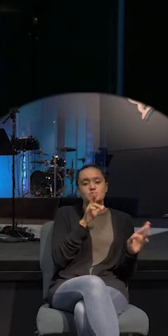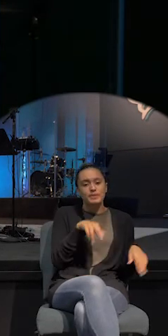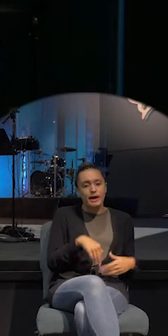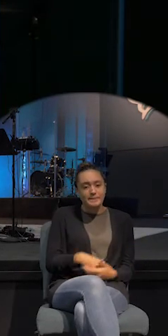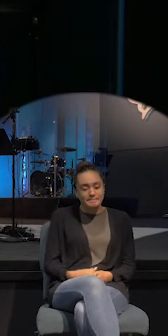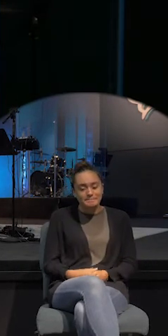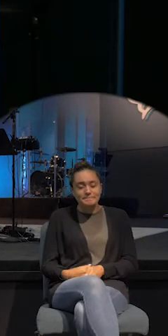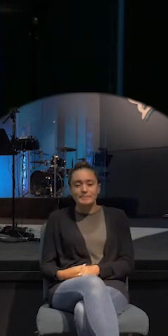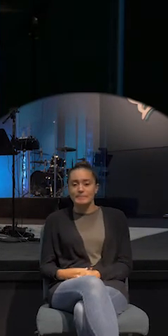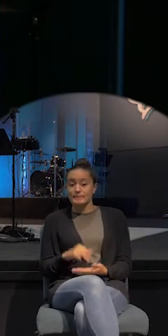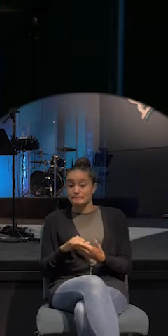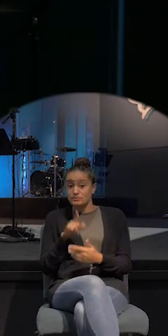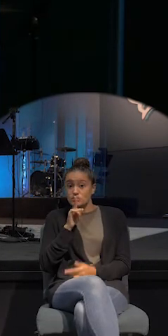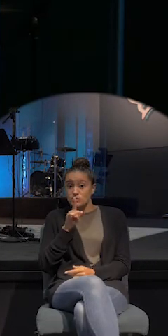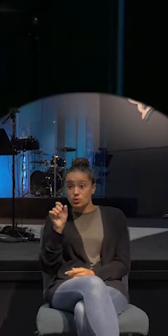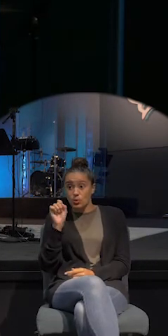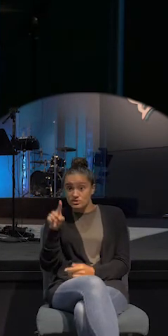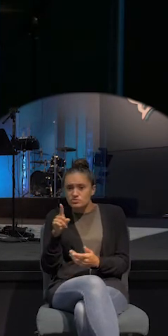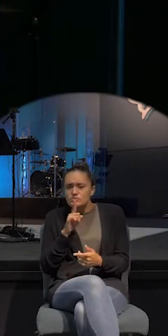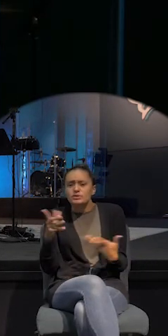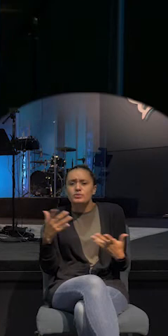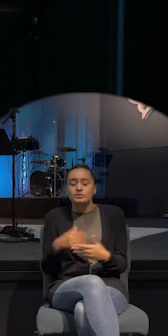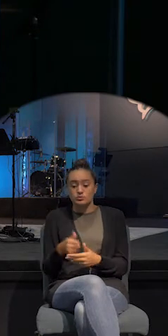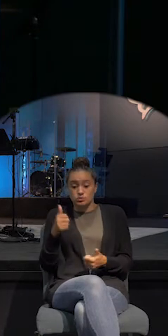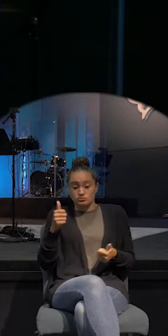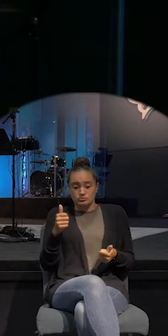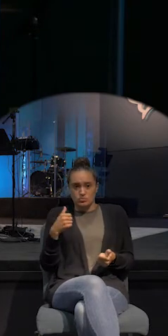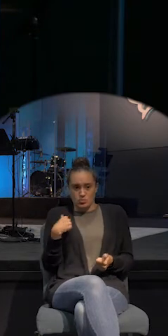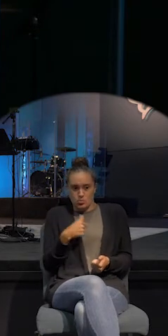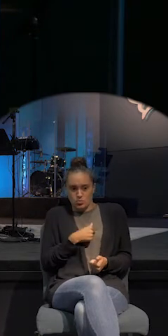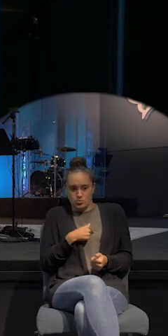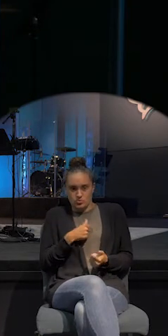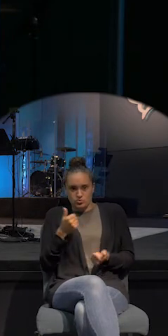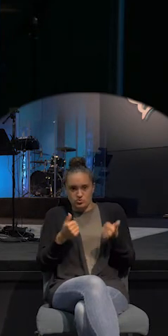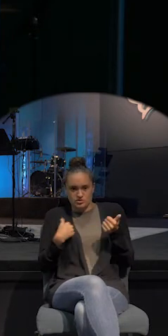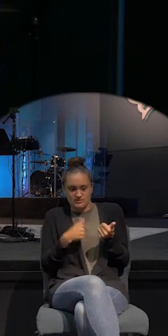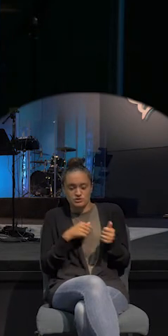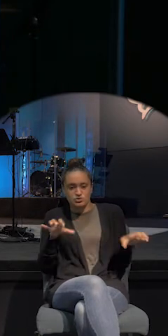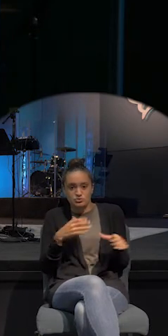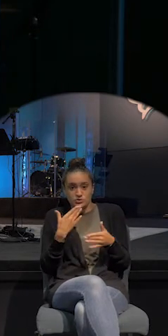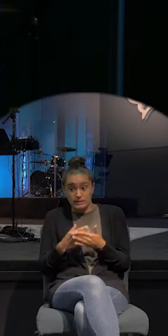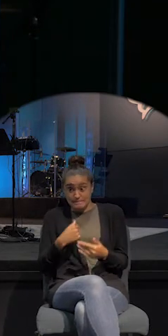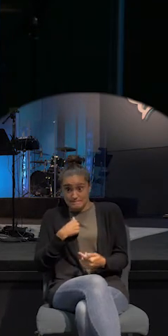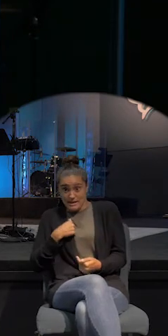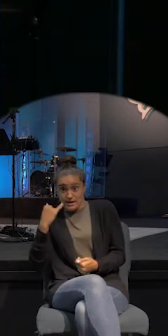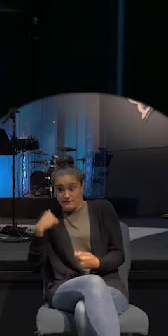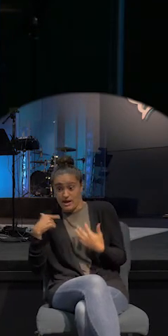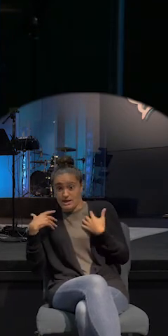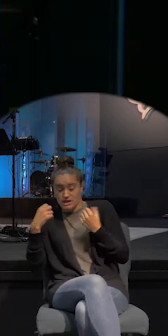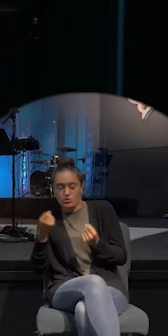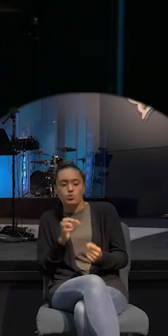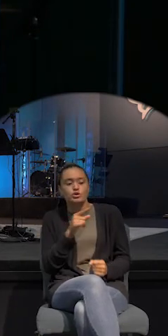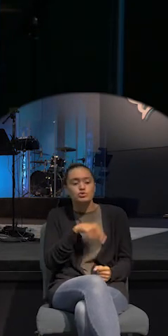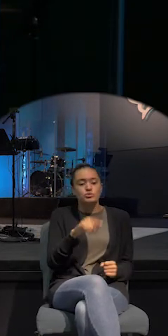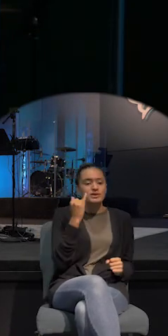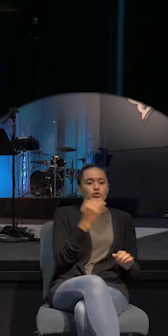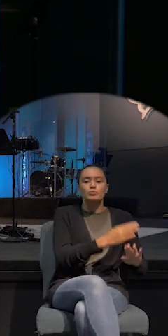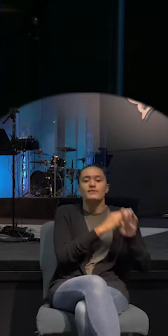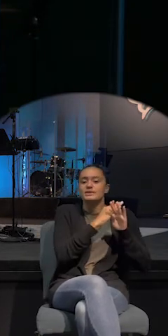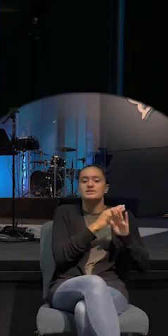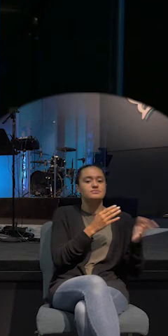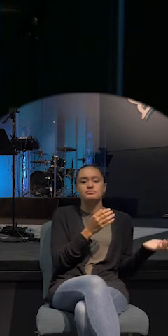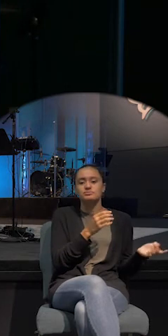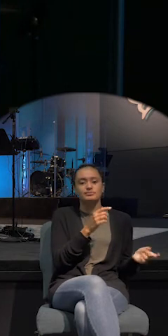The question really is, which of us is doing good? Me, if I heal him, or you, if you keep him from being